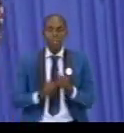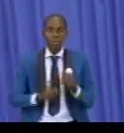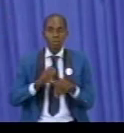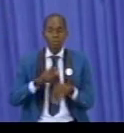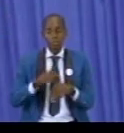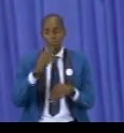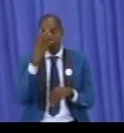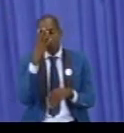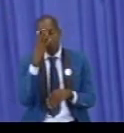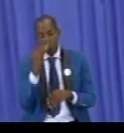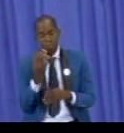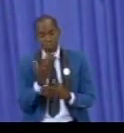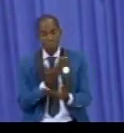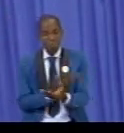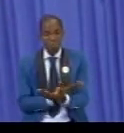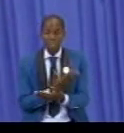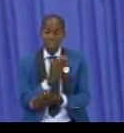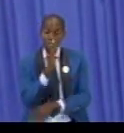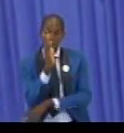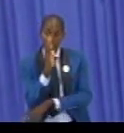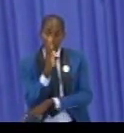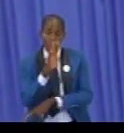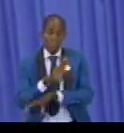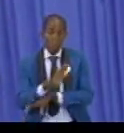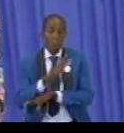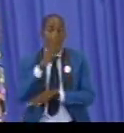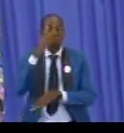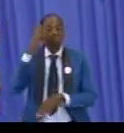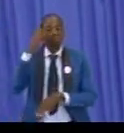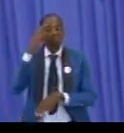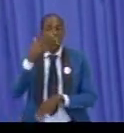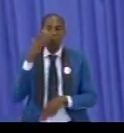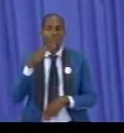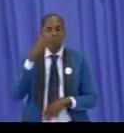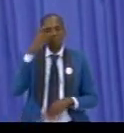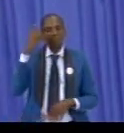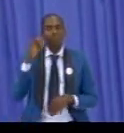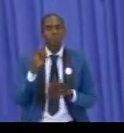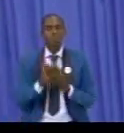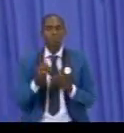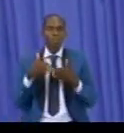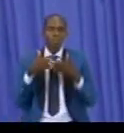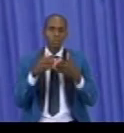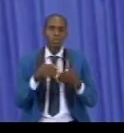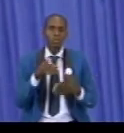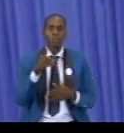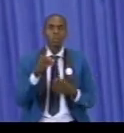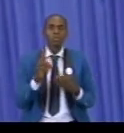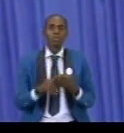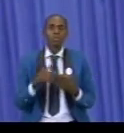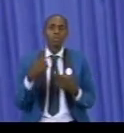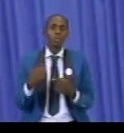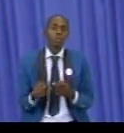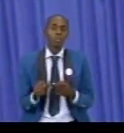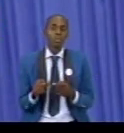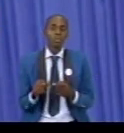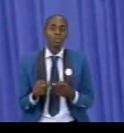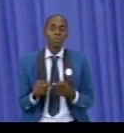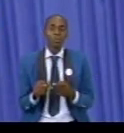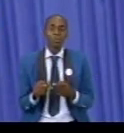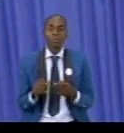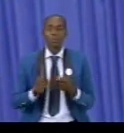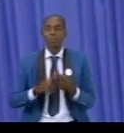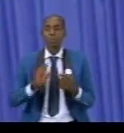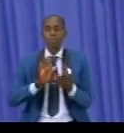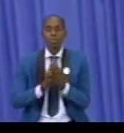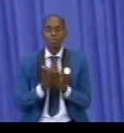the afternoon, in the evening, the same thing. So that one lead me to the power that is to be having fear. Even